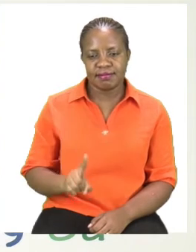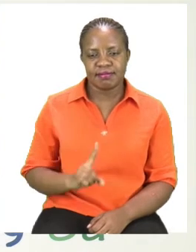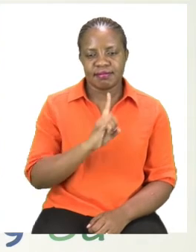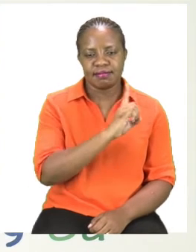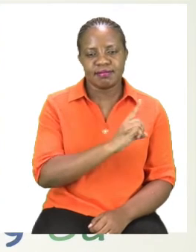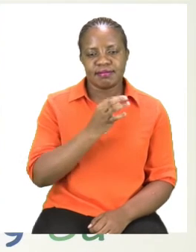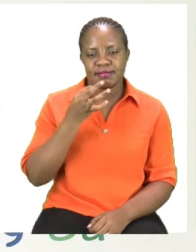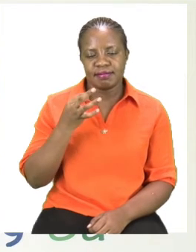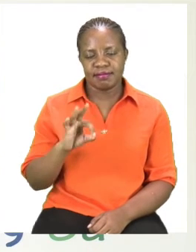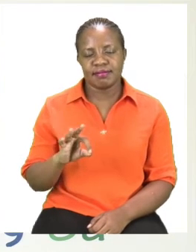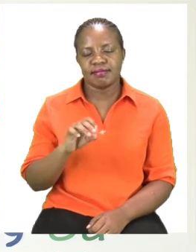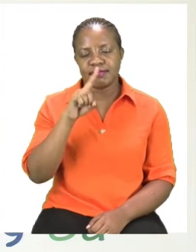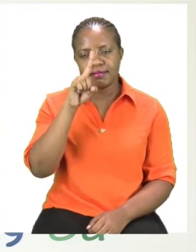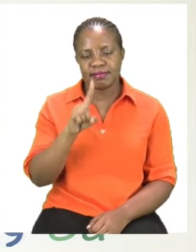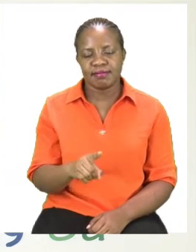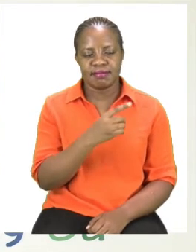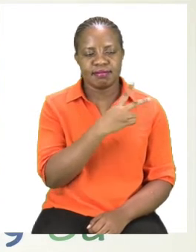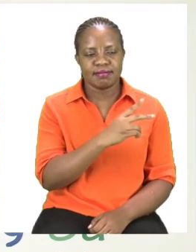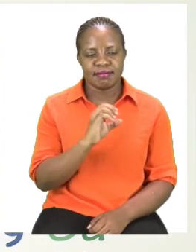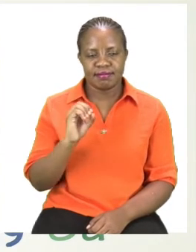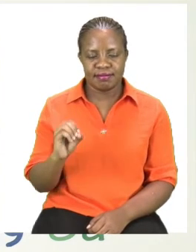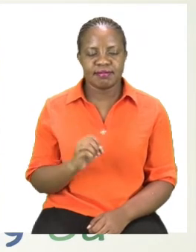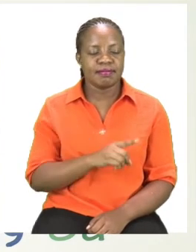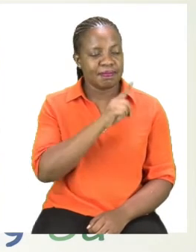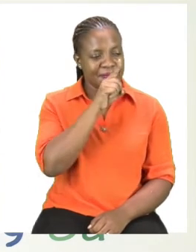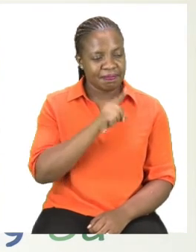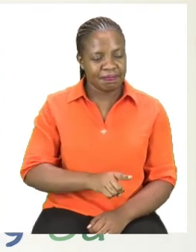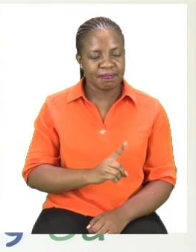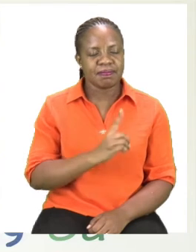19, 20, 21,